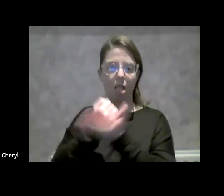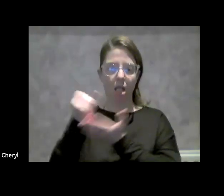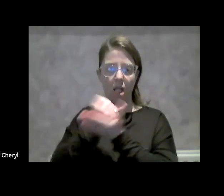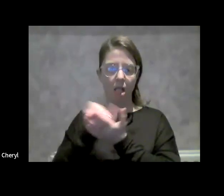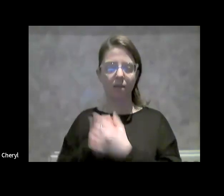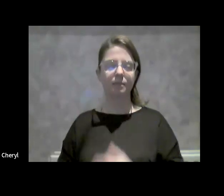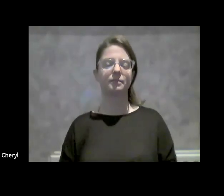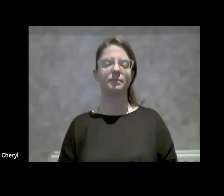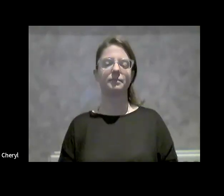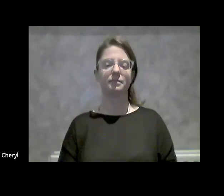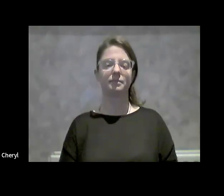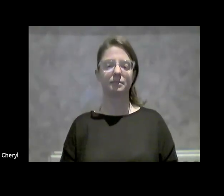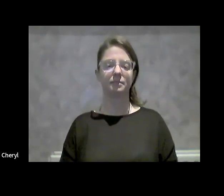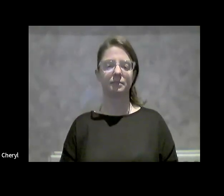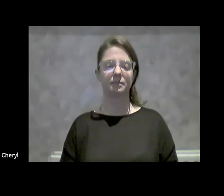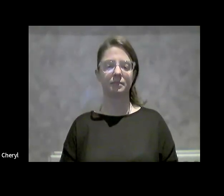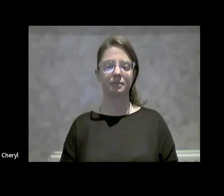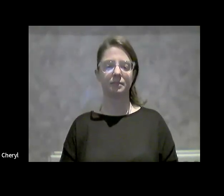Trinkets.